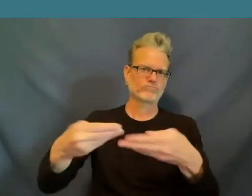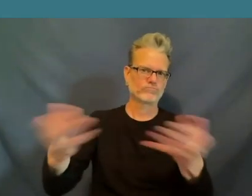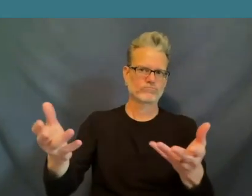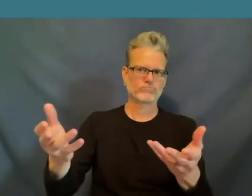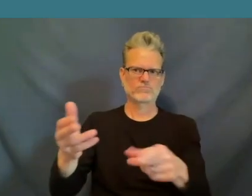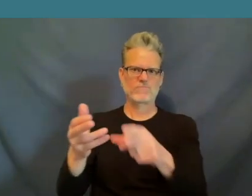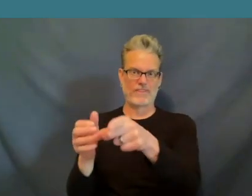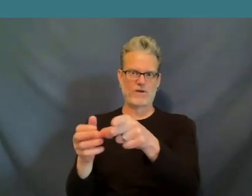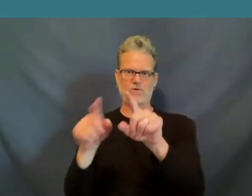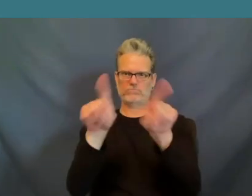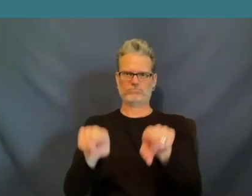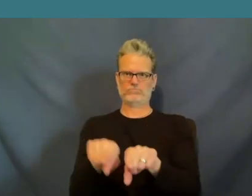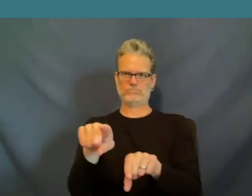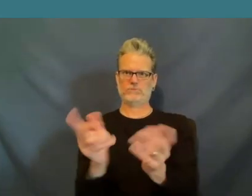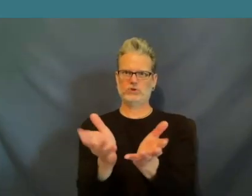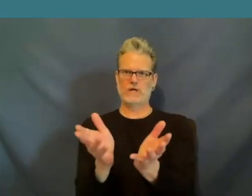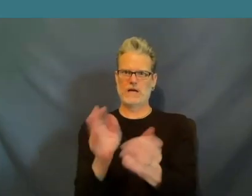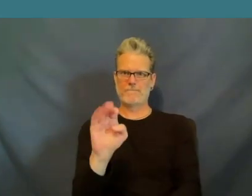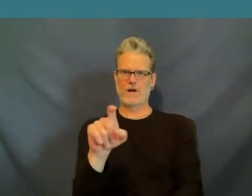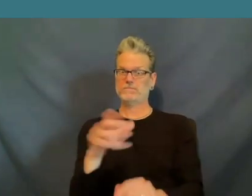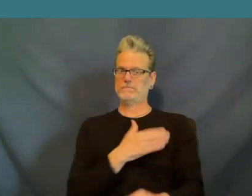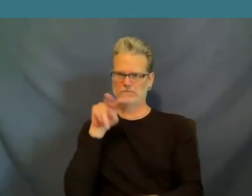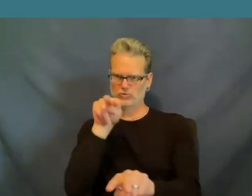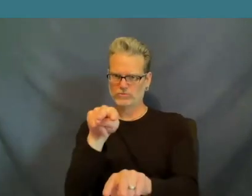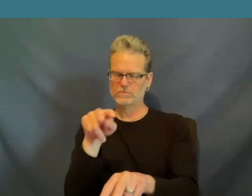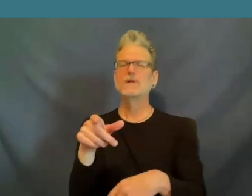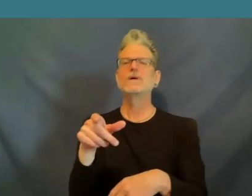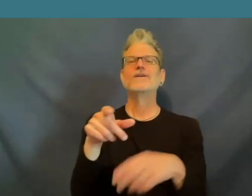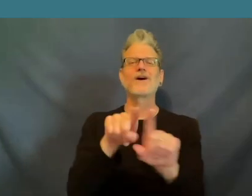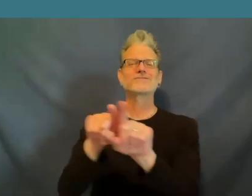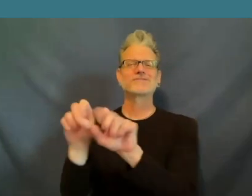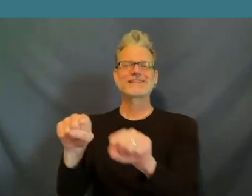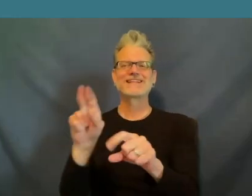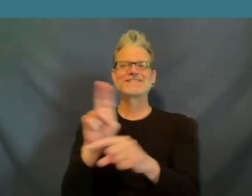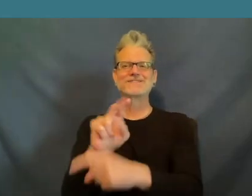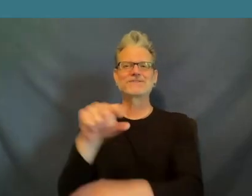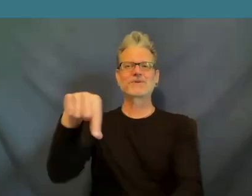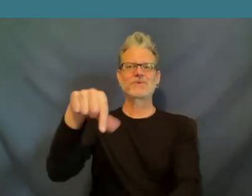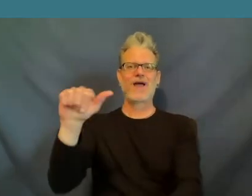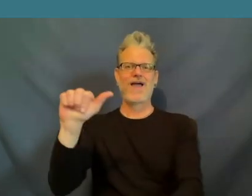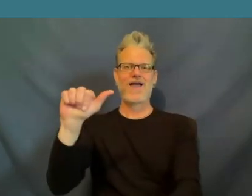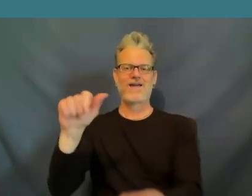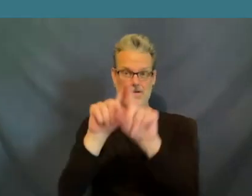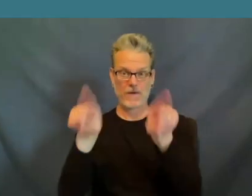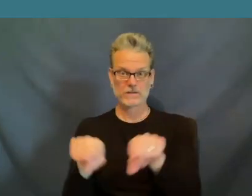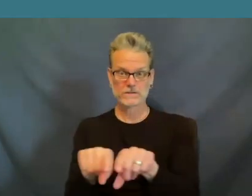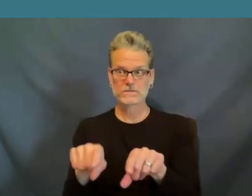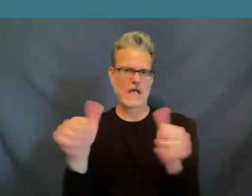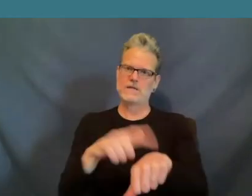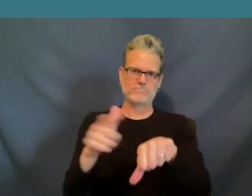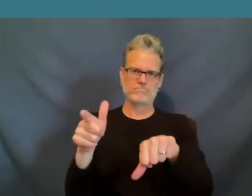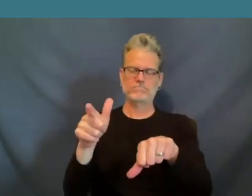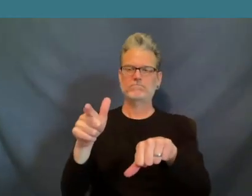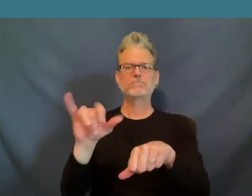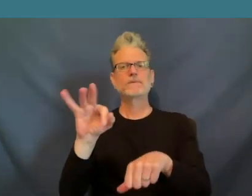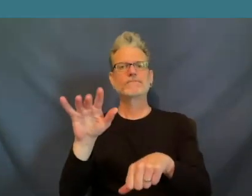keep an eye on that. And you're welcome to use the Q&A box, though, at any time during the presentation to enter a question